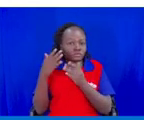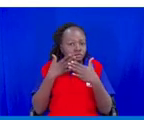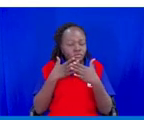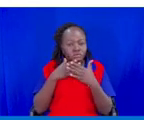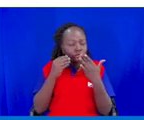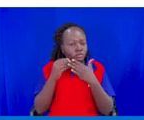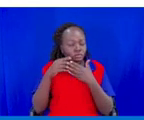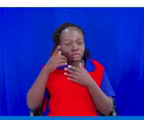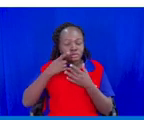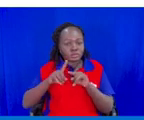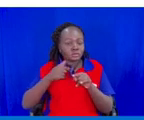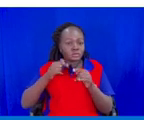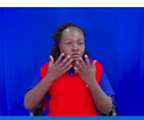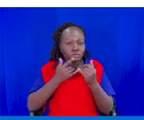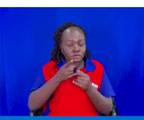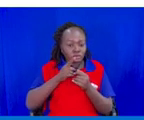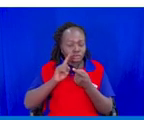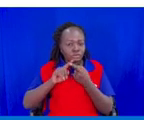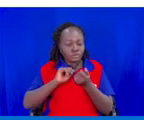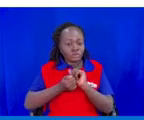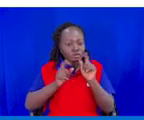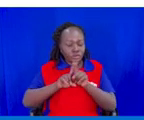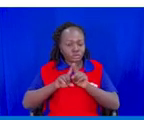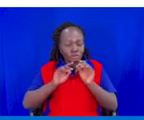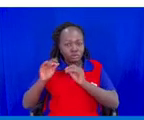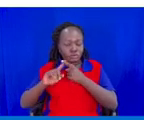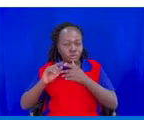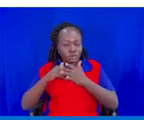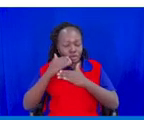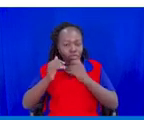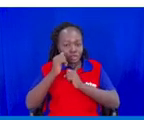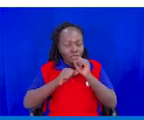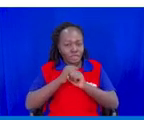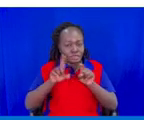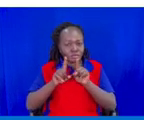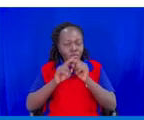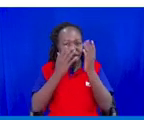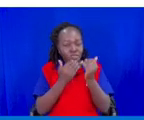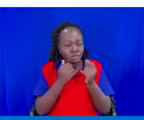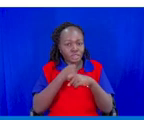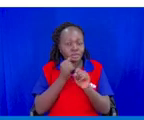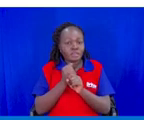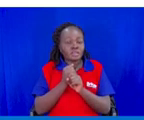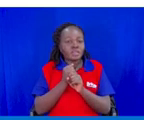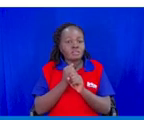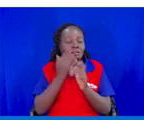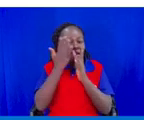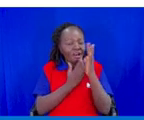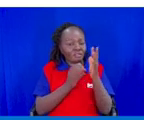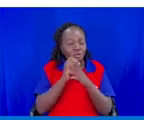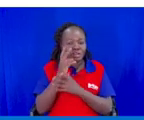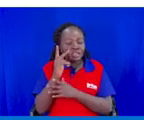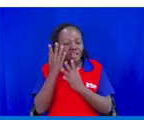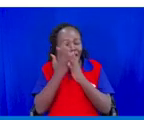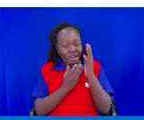expect this to unwind as we go to next year, as we expect that maybe in quarter one or quarter two next year, we'll have